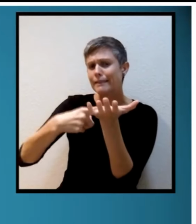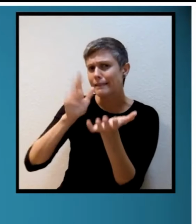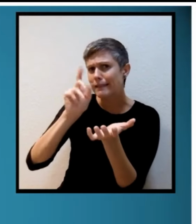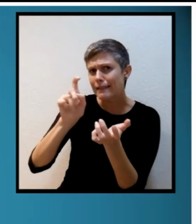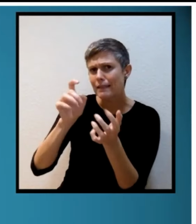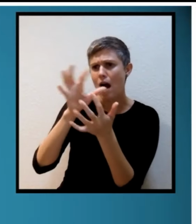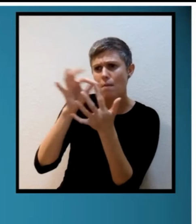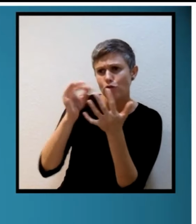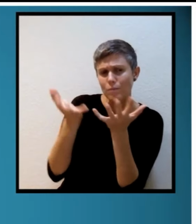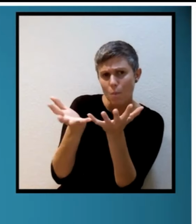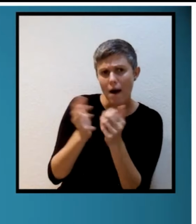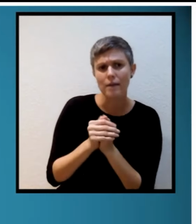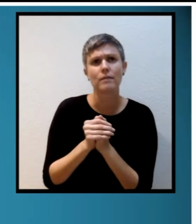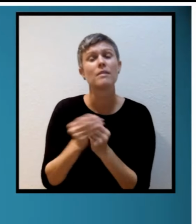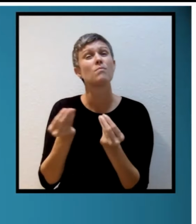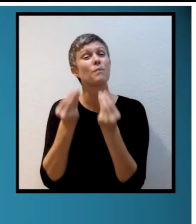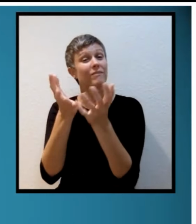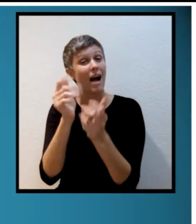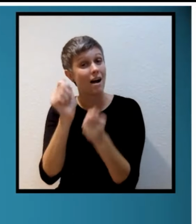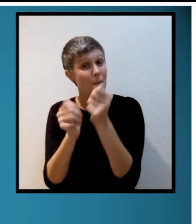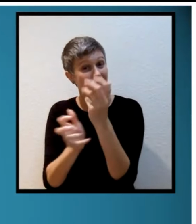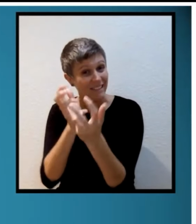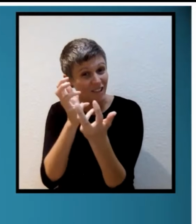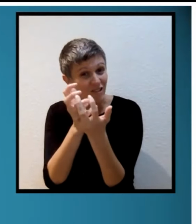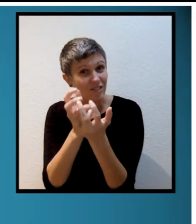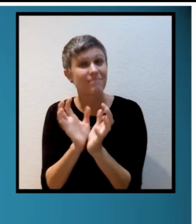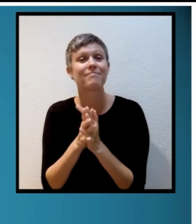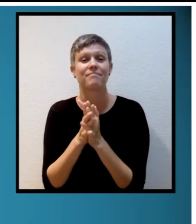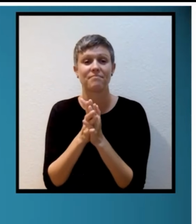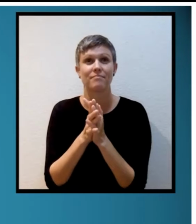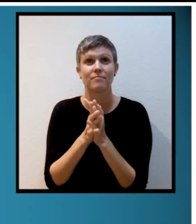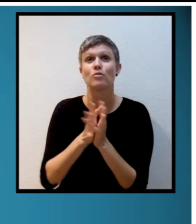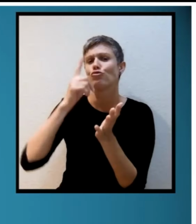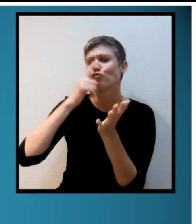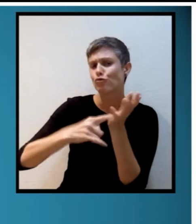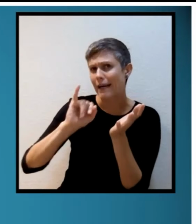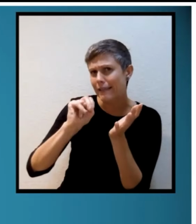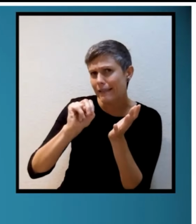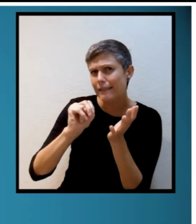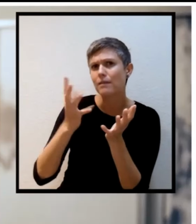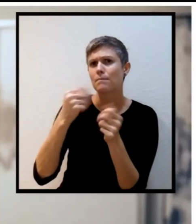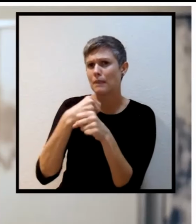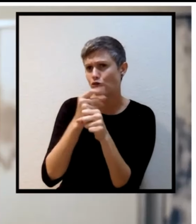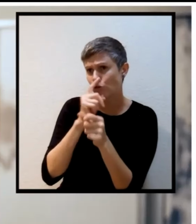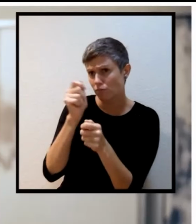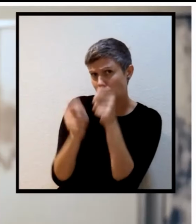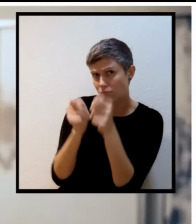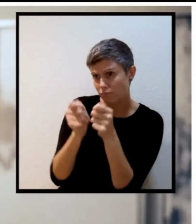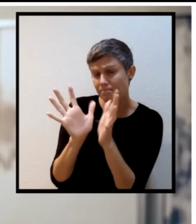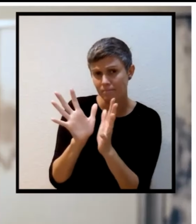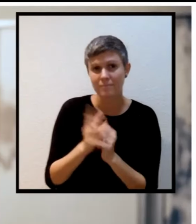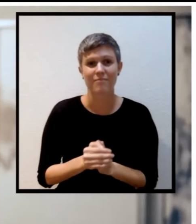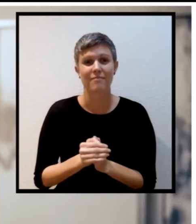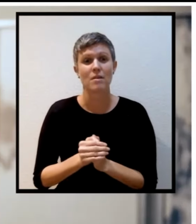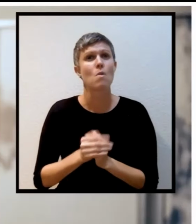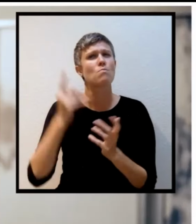Provide accommodations as needed. And then, check in and make changes. You may be wondering,